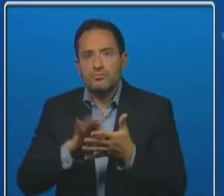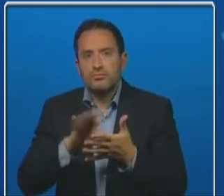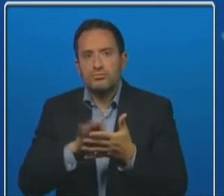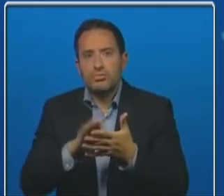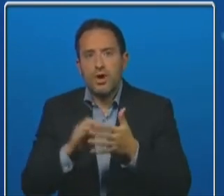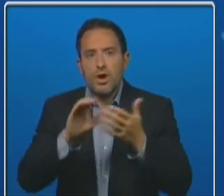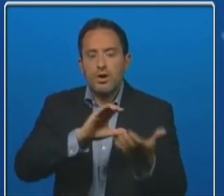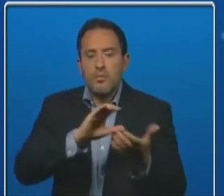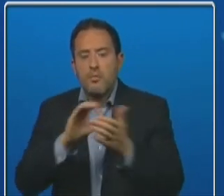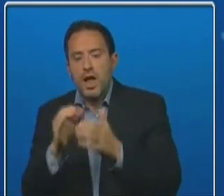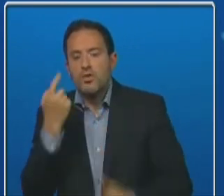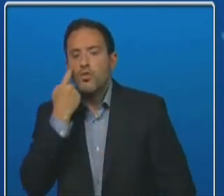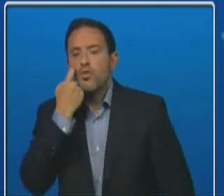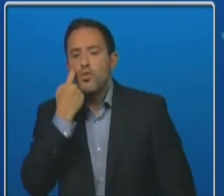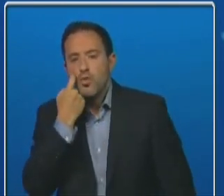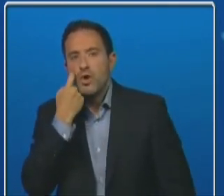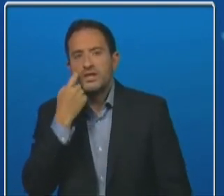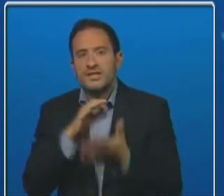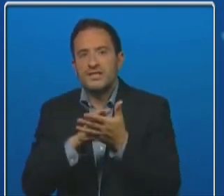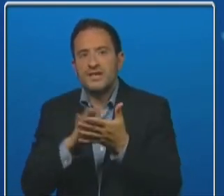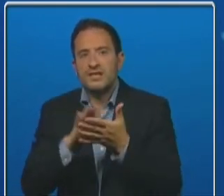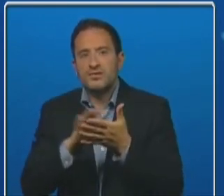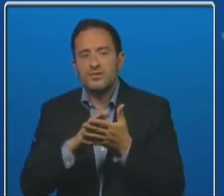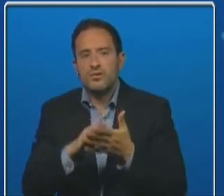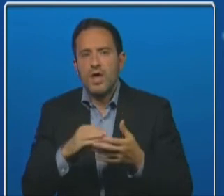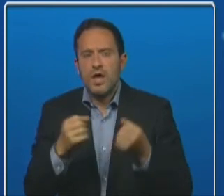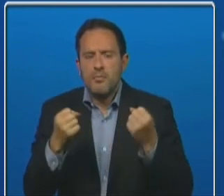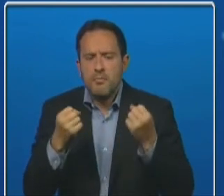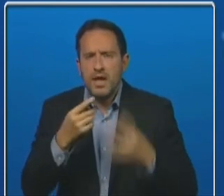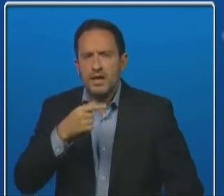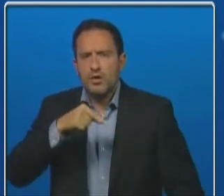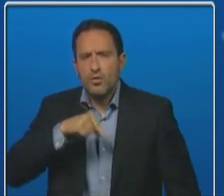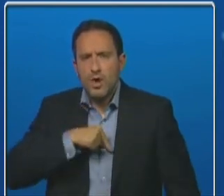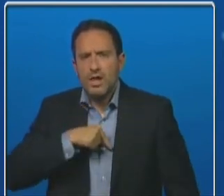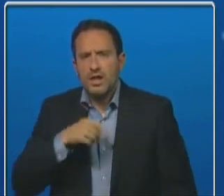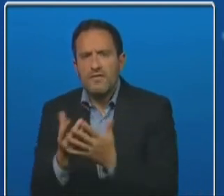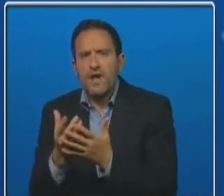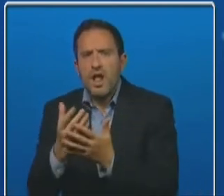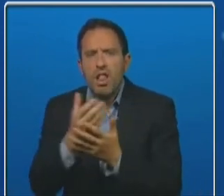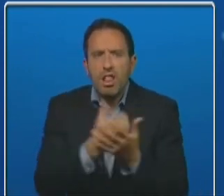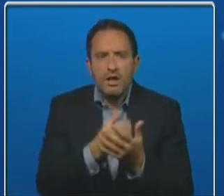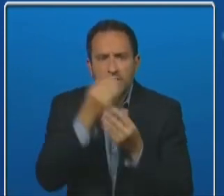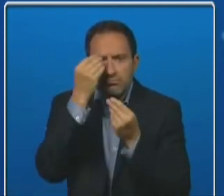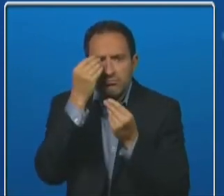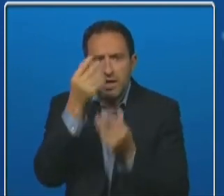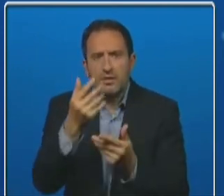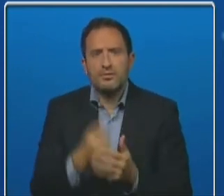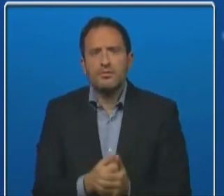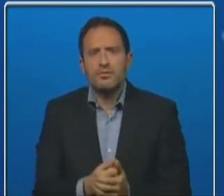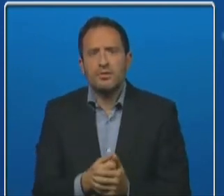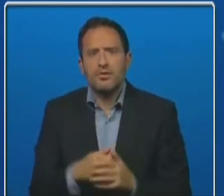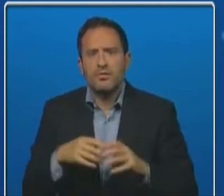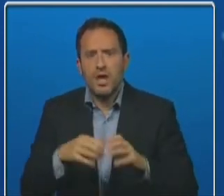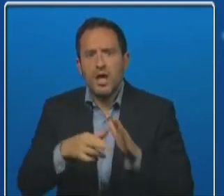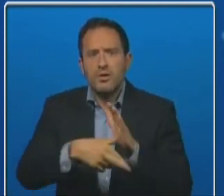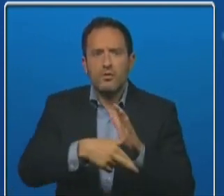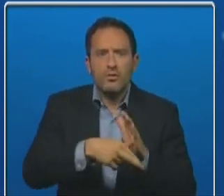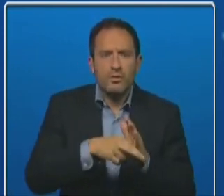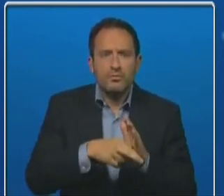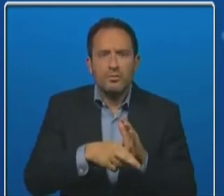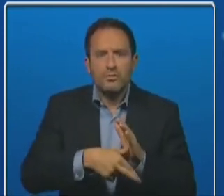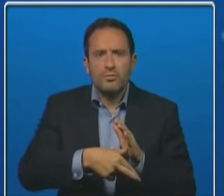recent censuses. We had numerous quality checks built into collecting the data, and we have conducted one of the most comprehensive reviews in recent